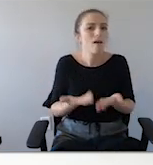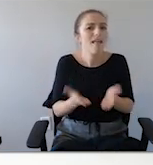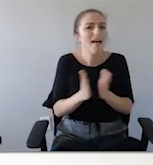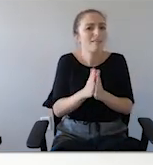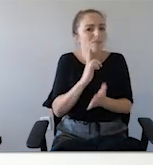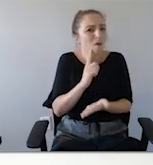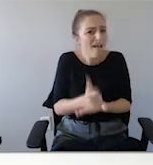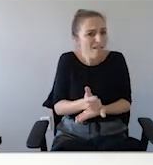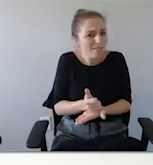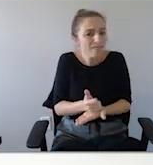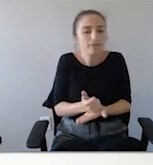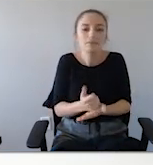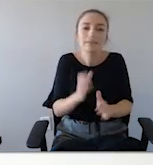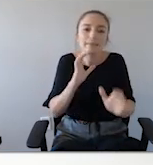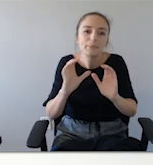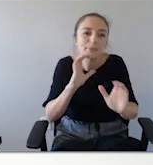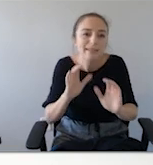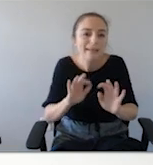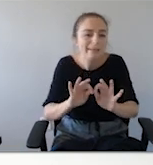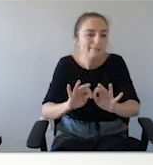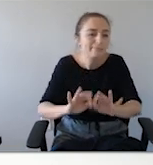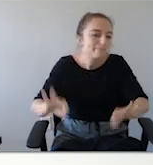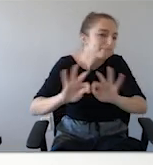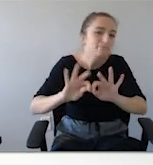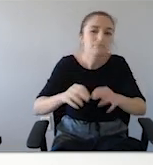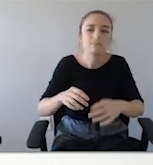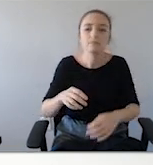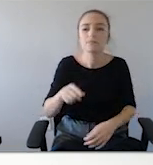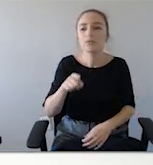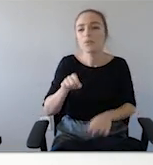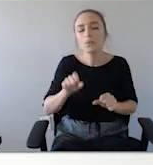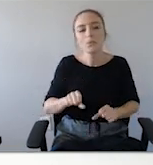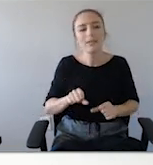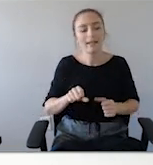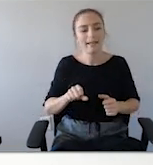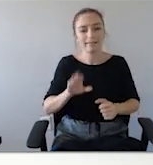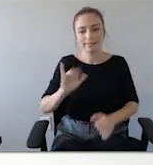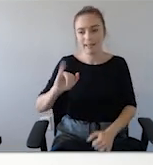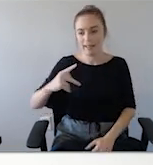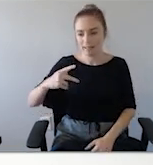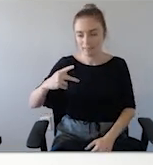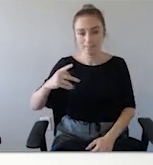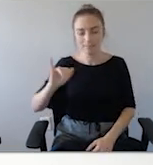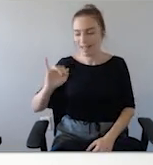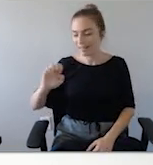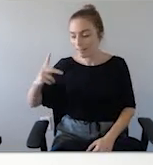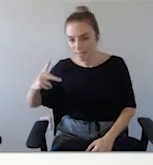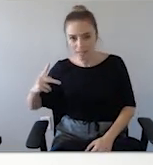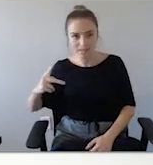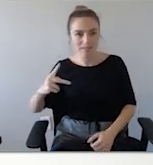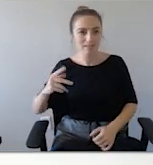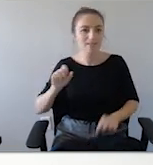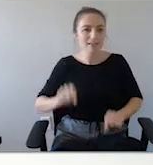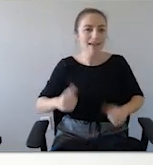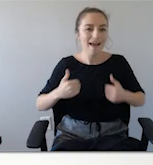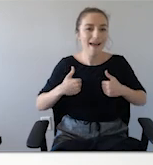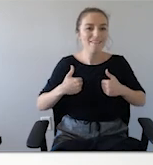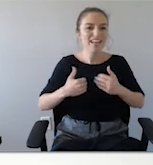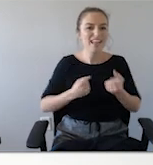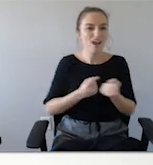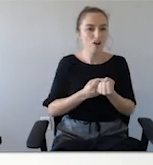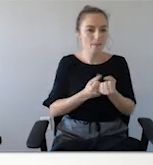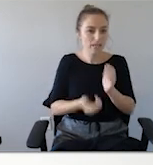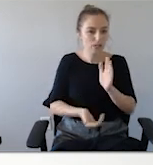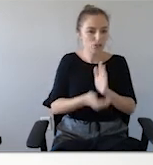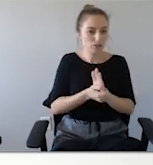IEP, there's a accommodation that you can have that is like daily or weekly collaboration with the parent kind of thing.